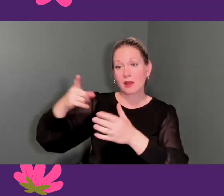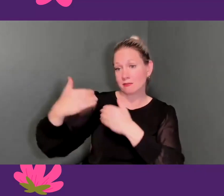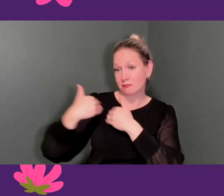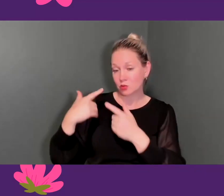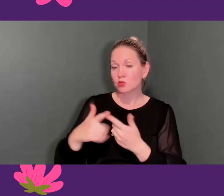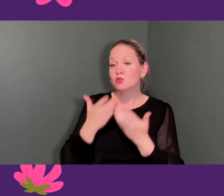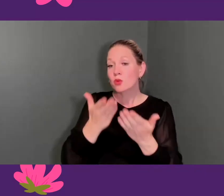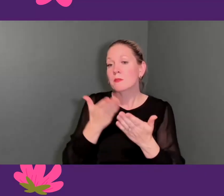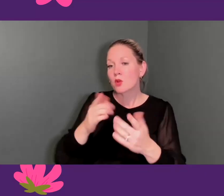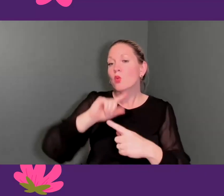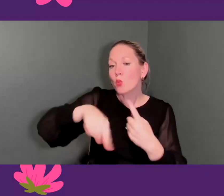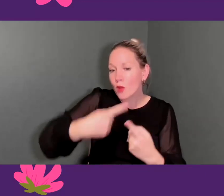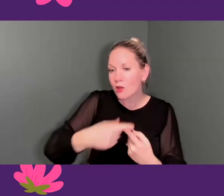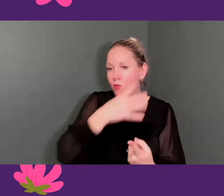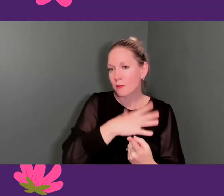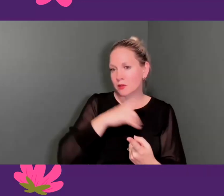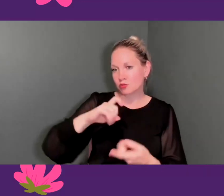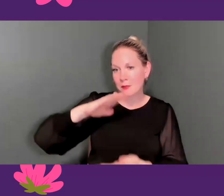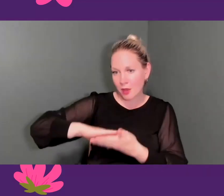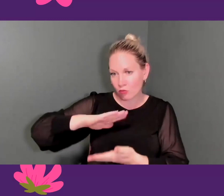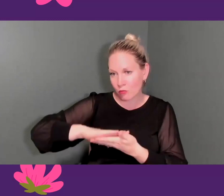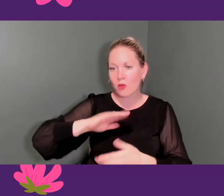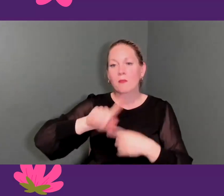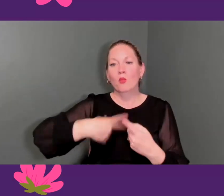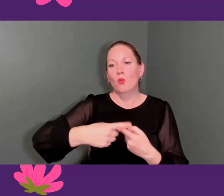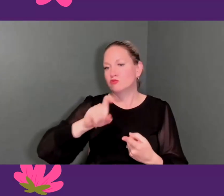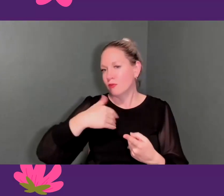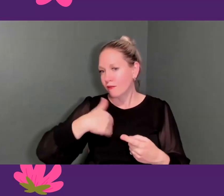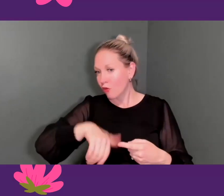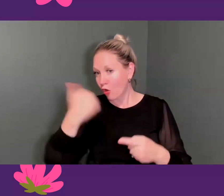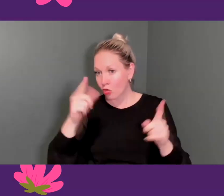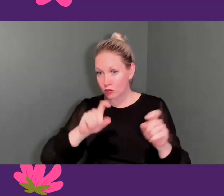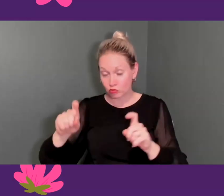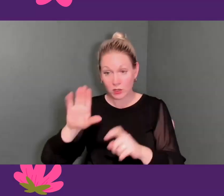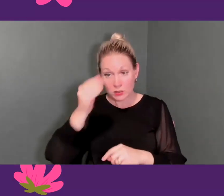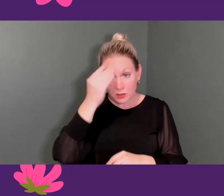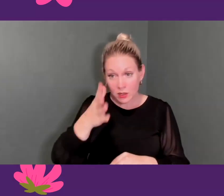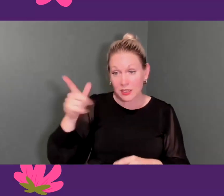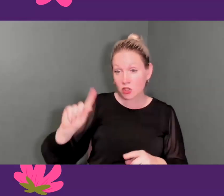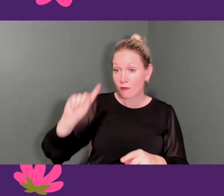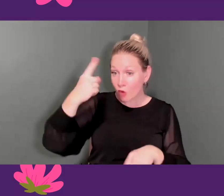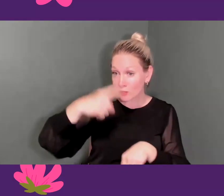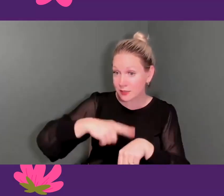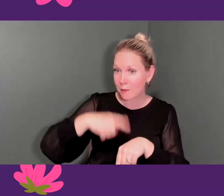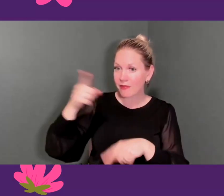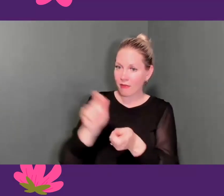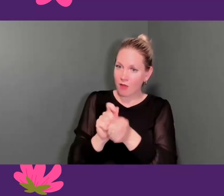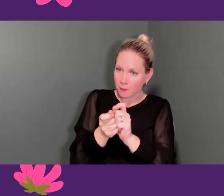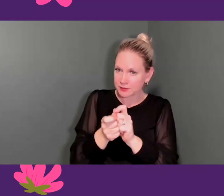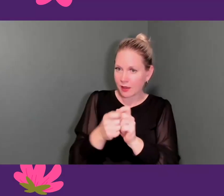when women should get mammograms and other screenings. This is the first time they've made a final update since